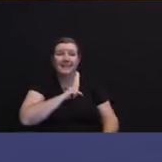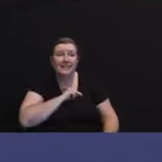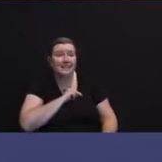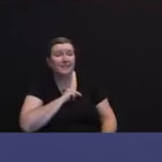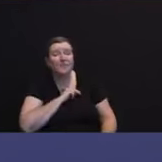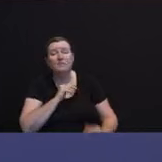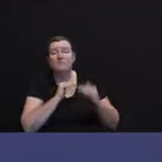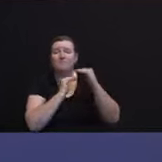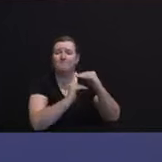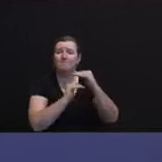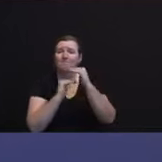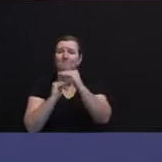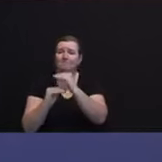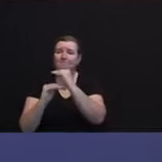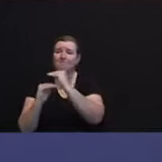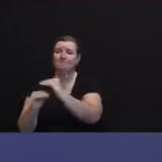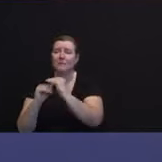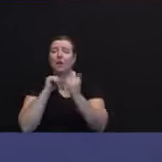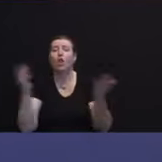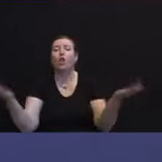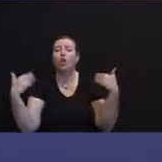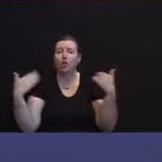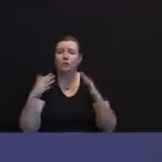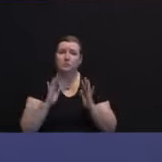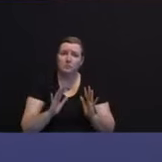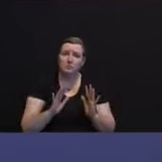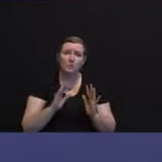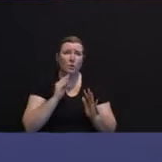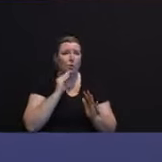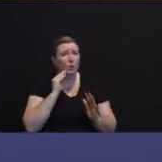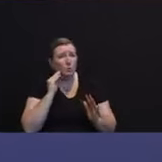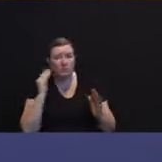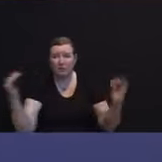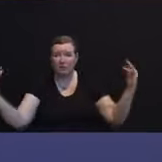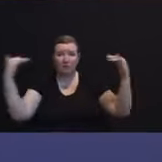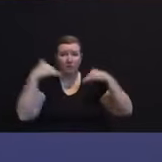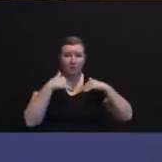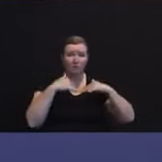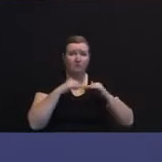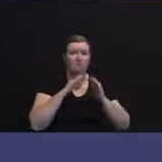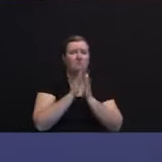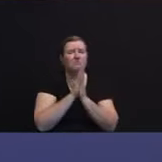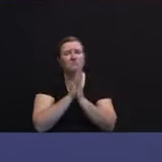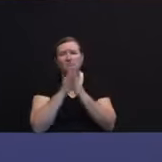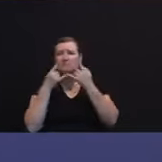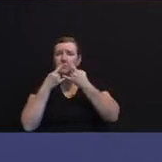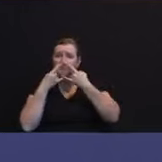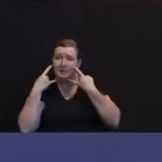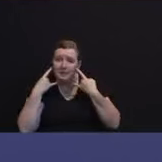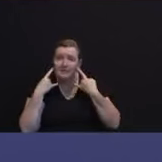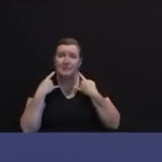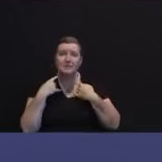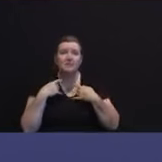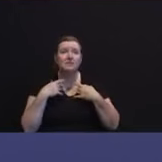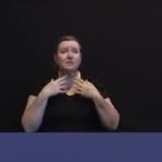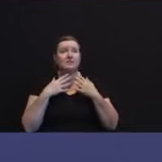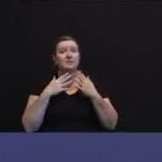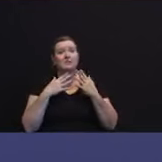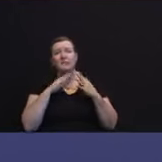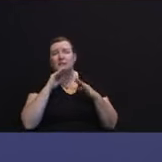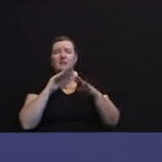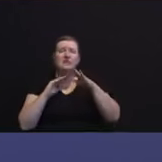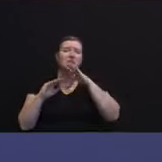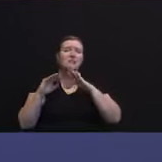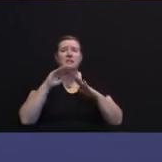setting gatherings. Please wear your face coverings. Even if you're sick and tired of it, and who could blame you, so am I, you got to wear